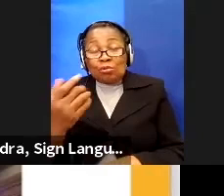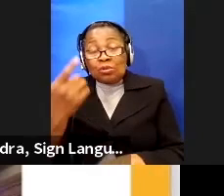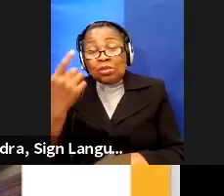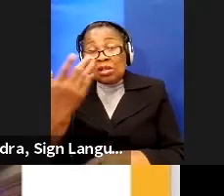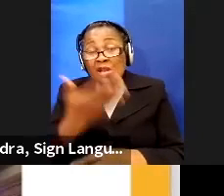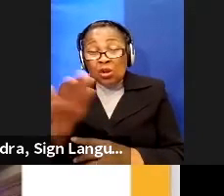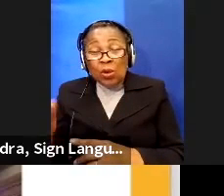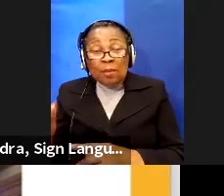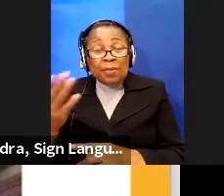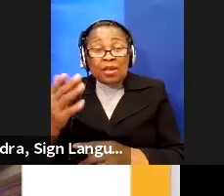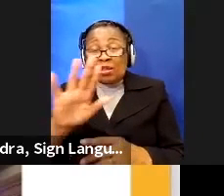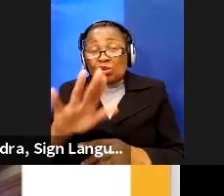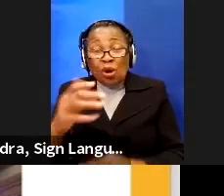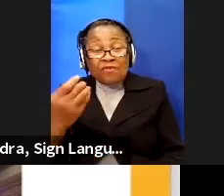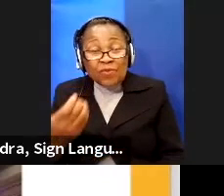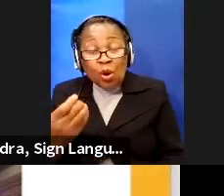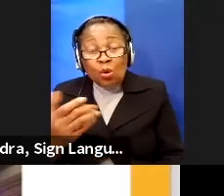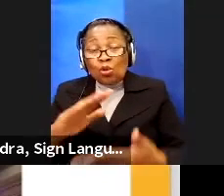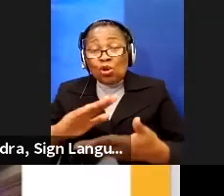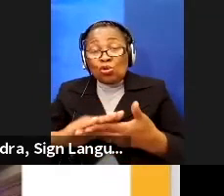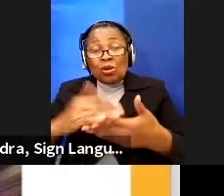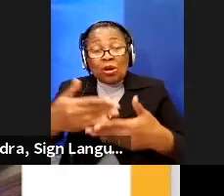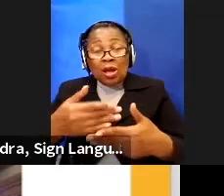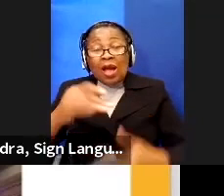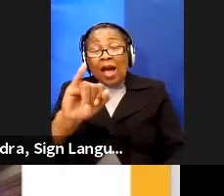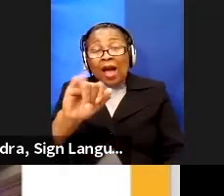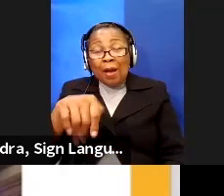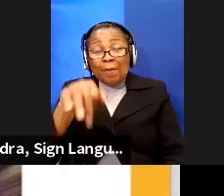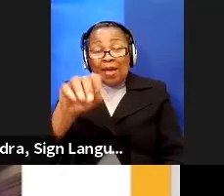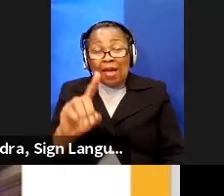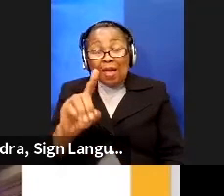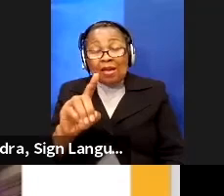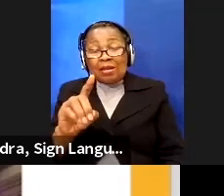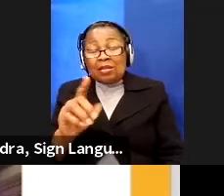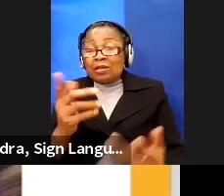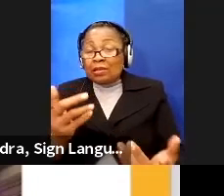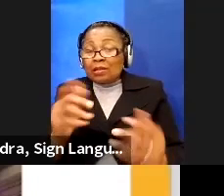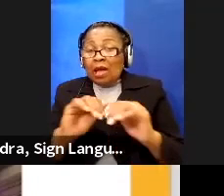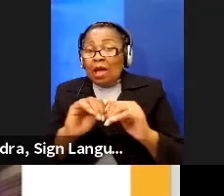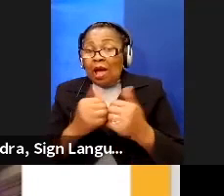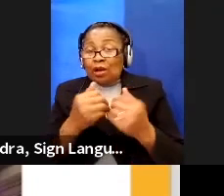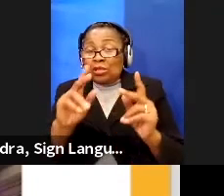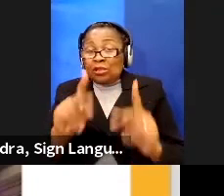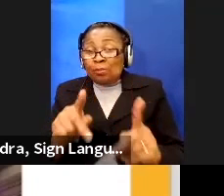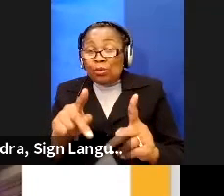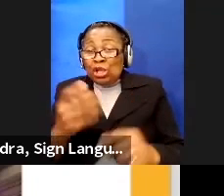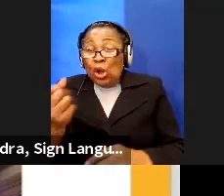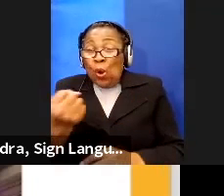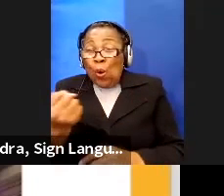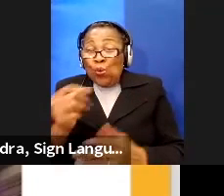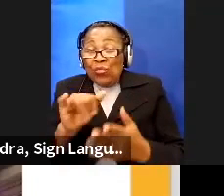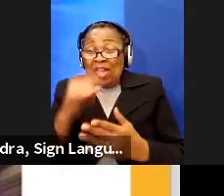your phone or use your iPad or use our device, how is the patron going to hold that for 2.5